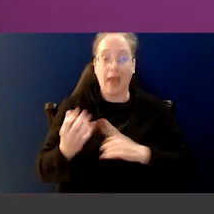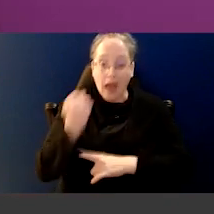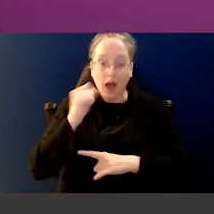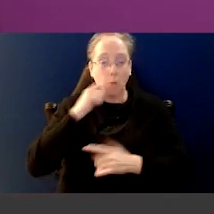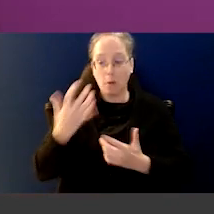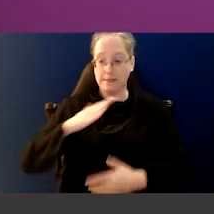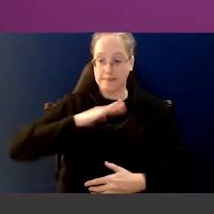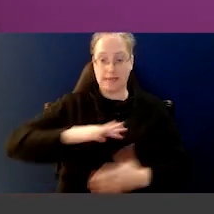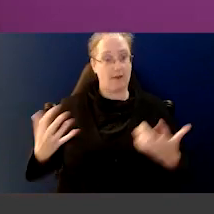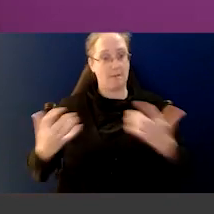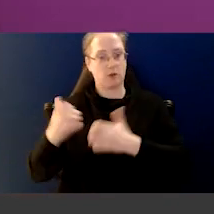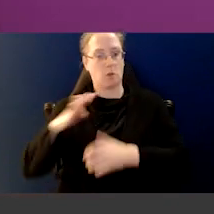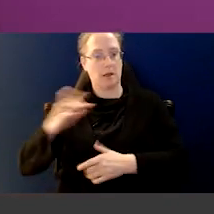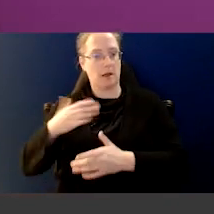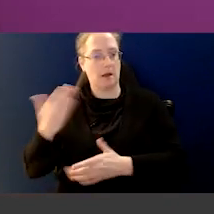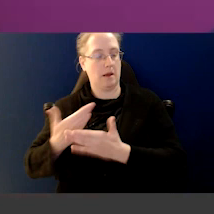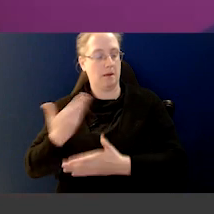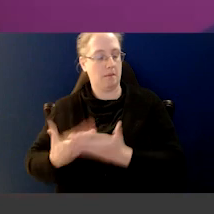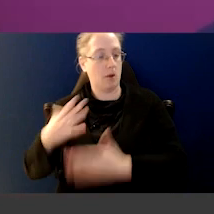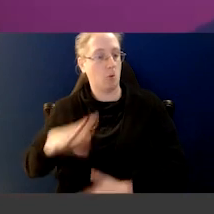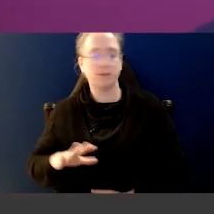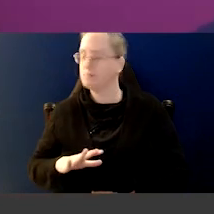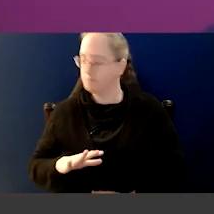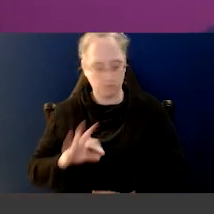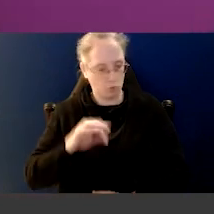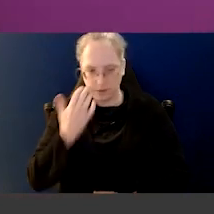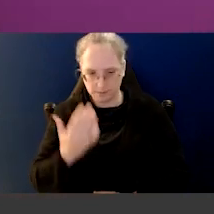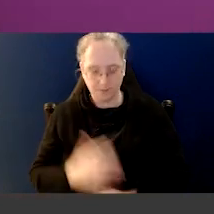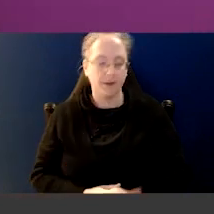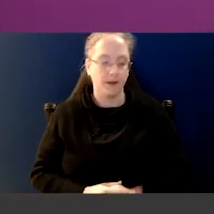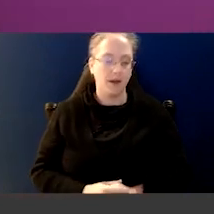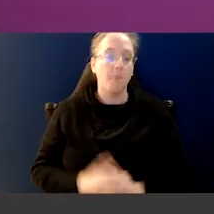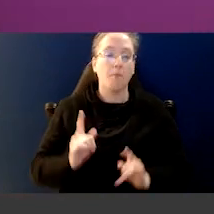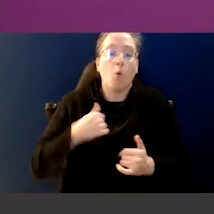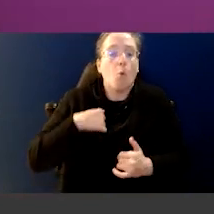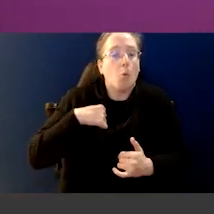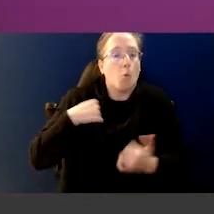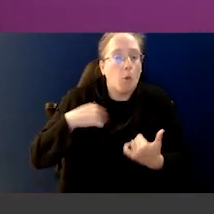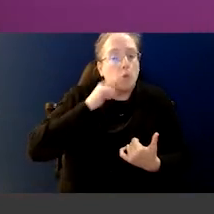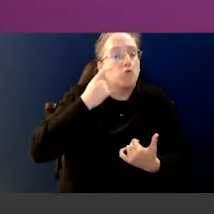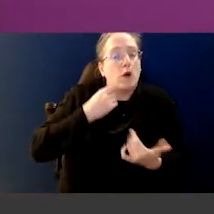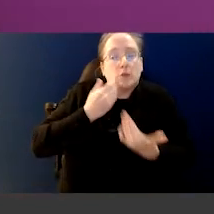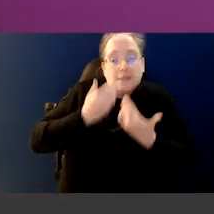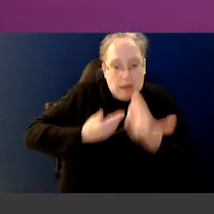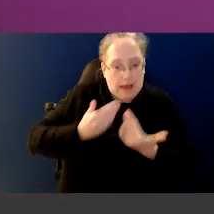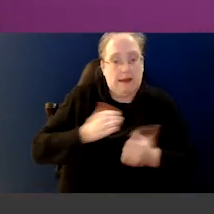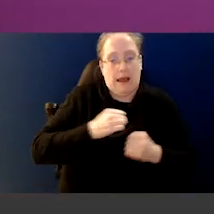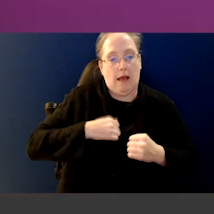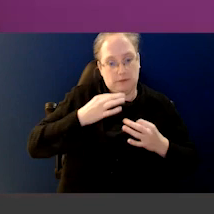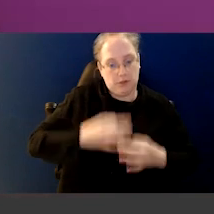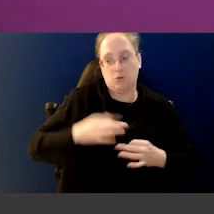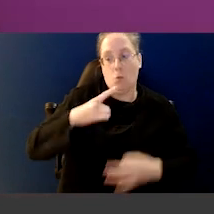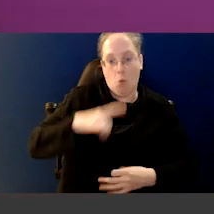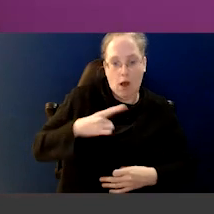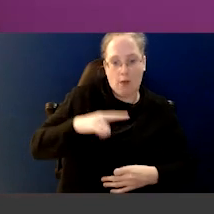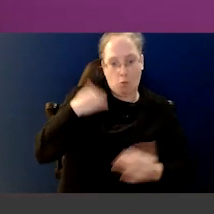do what we can to try and explain our rationale and reason to the best extent that we possibly can. All right, so hopefully